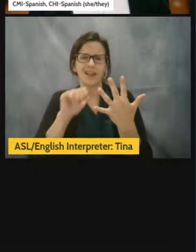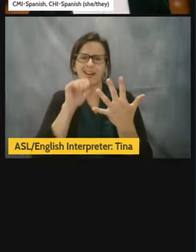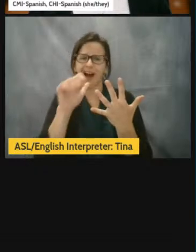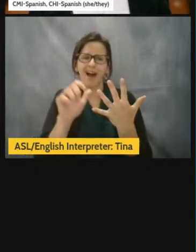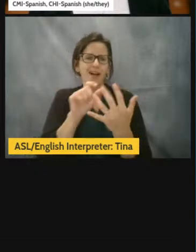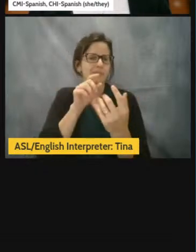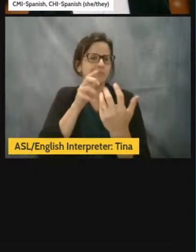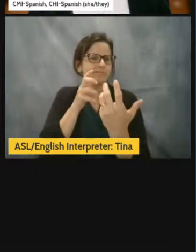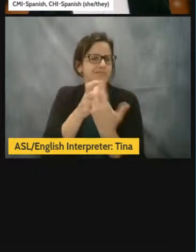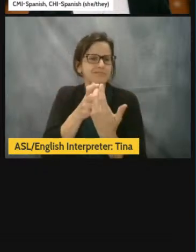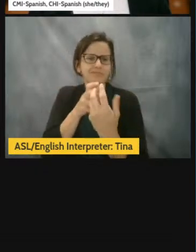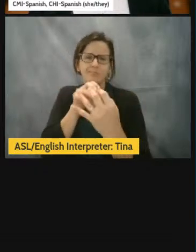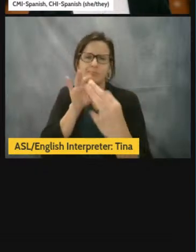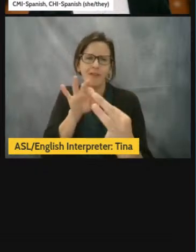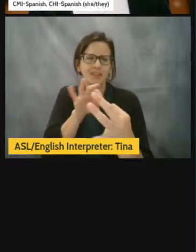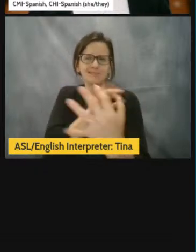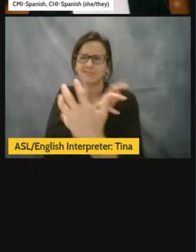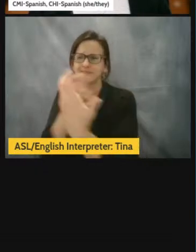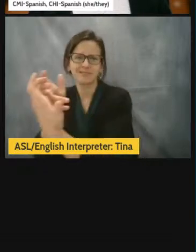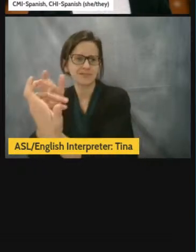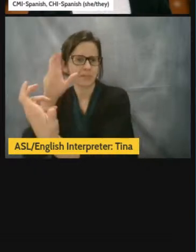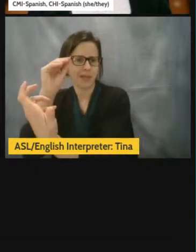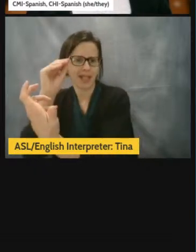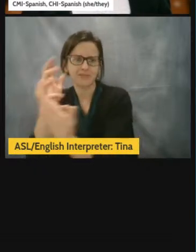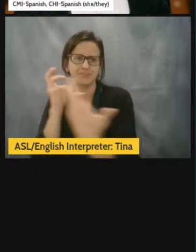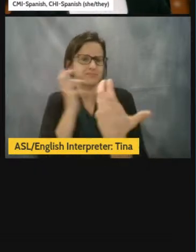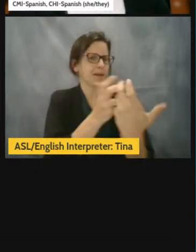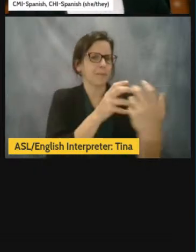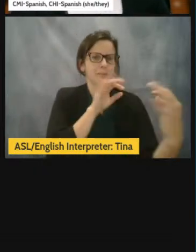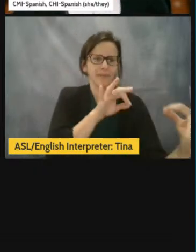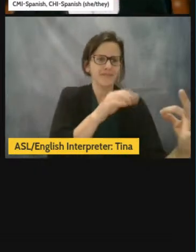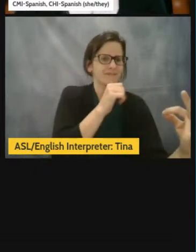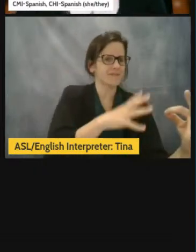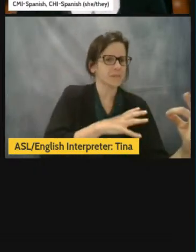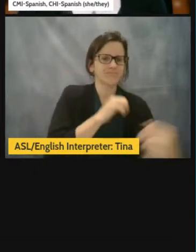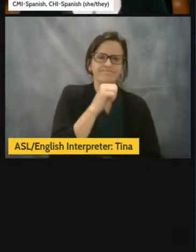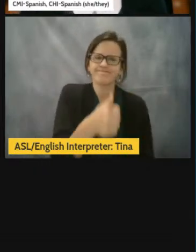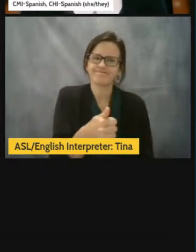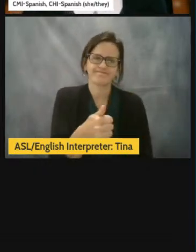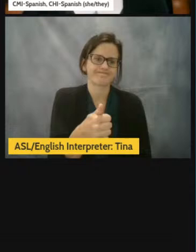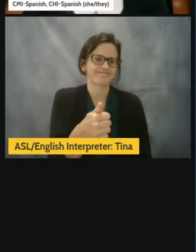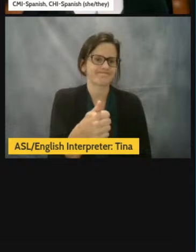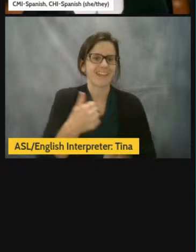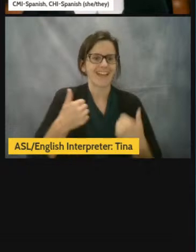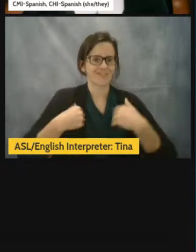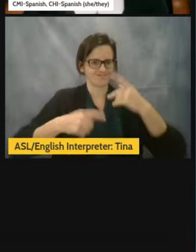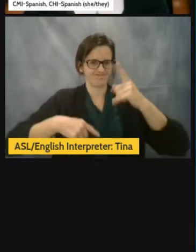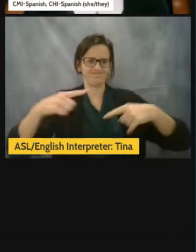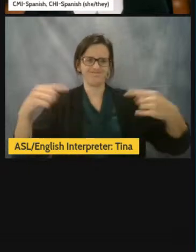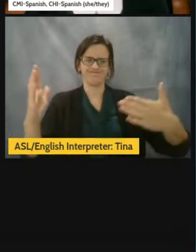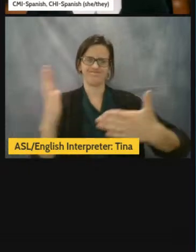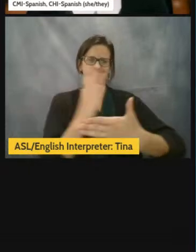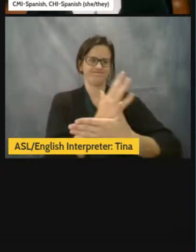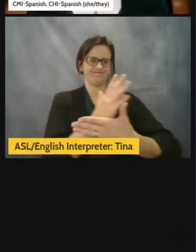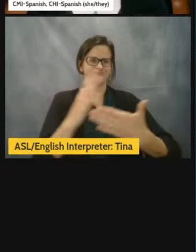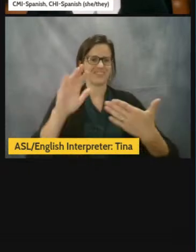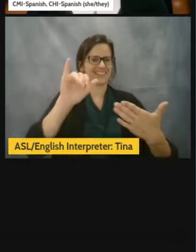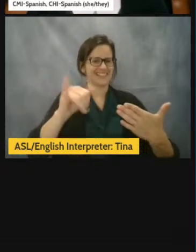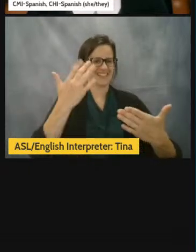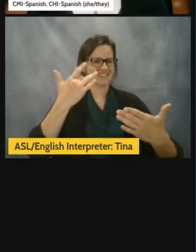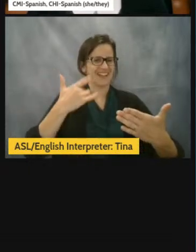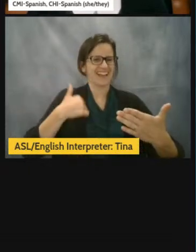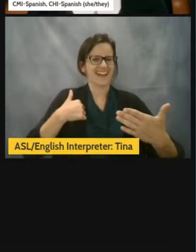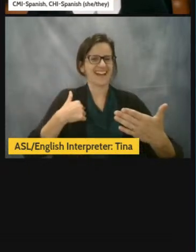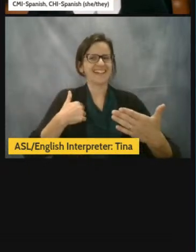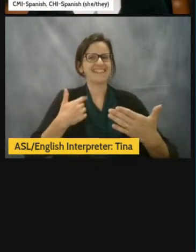female. Okay? So this is why, if you have been in the Mentimeter, I've been asking